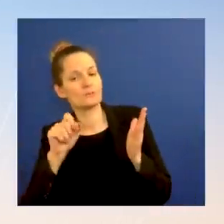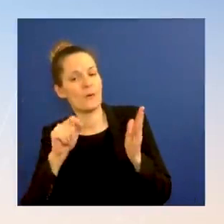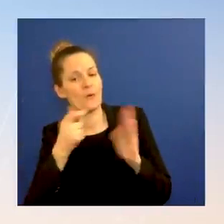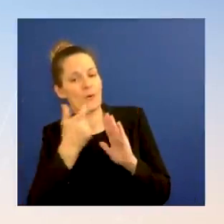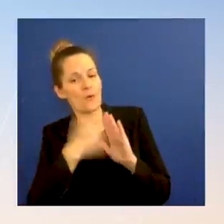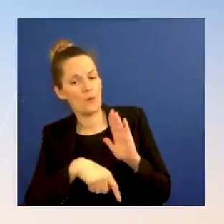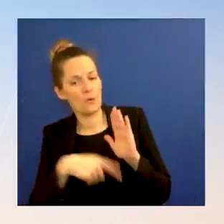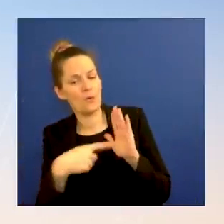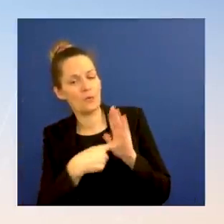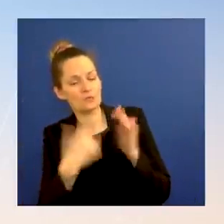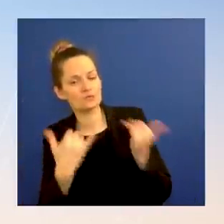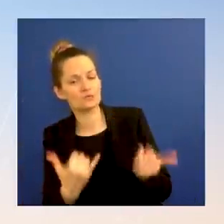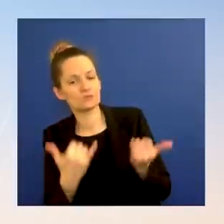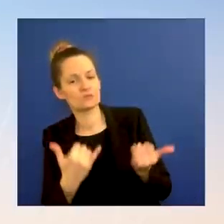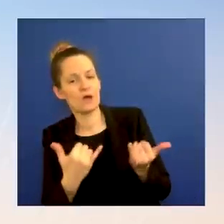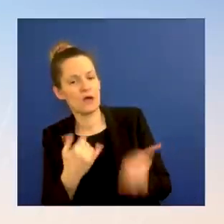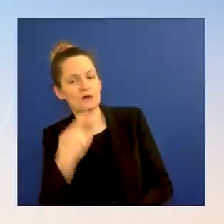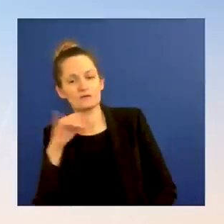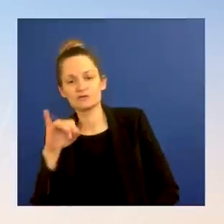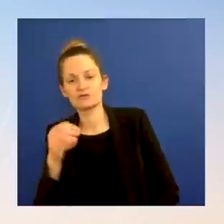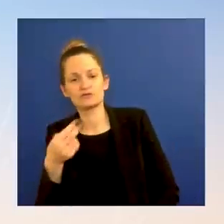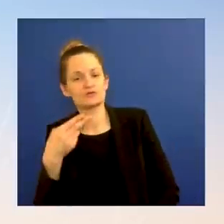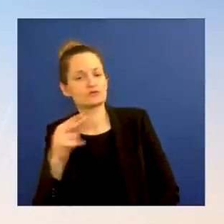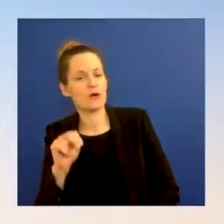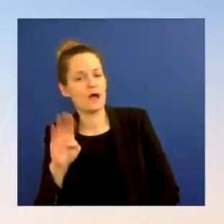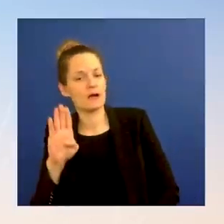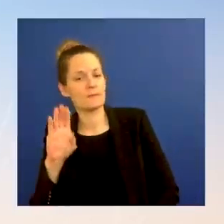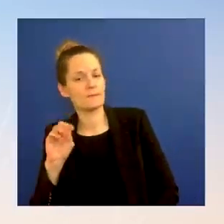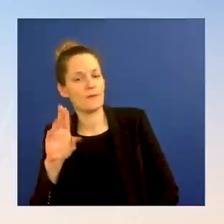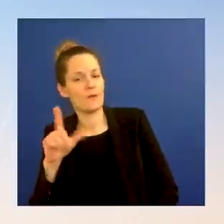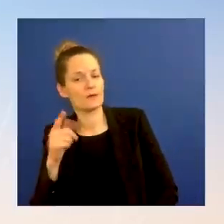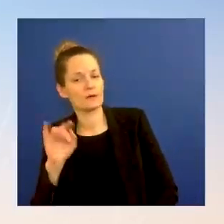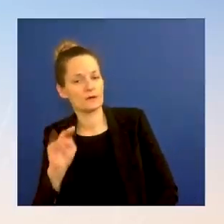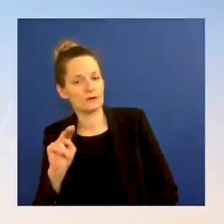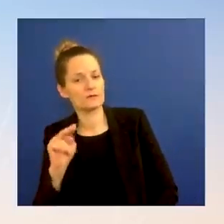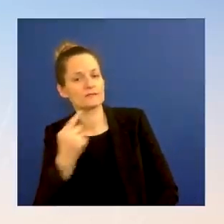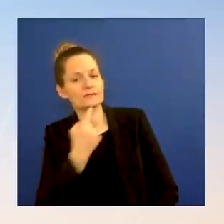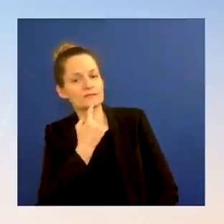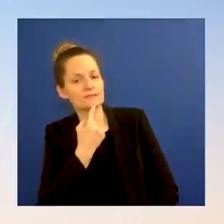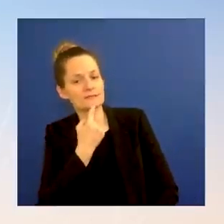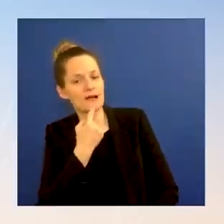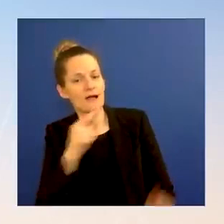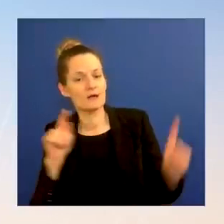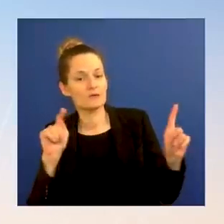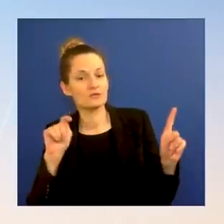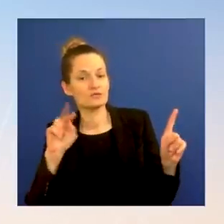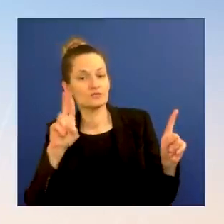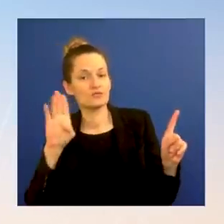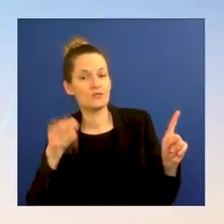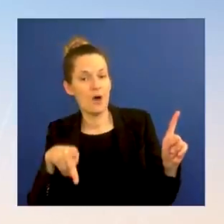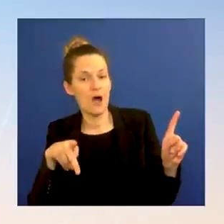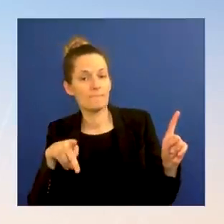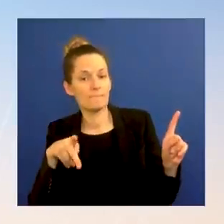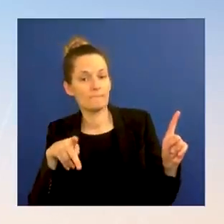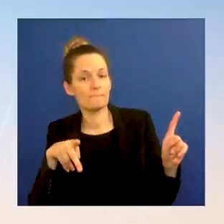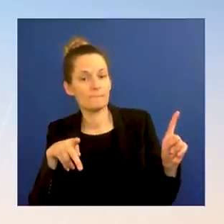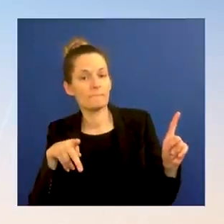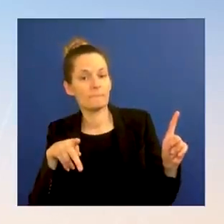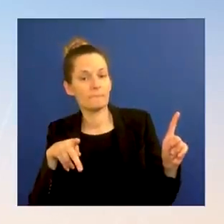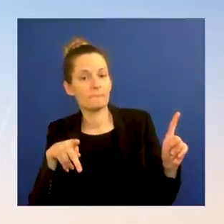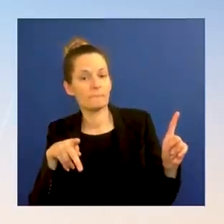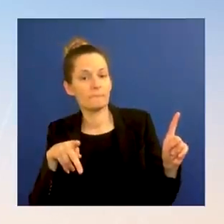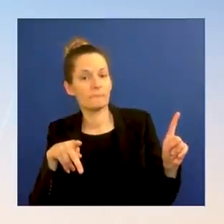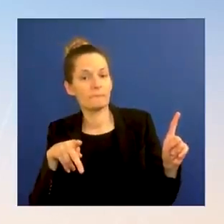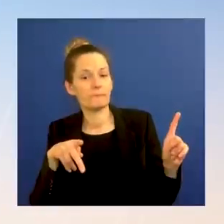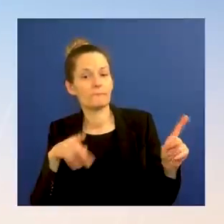Trump, quote, may well have withdrawn from NATO in a second term, and that Putin was, quote, waiting for that. And I'm wondering if you have any comment